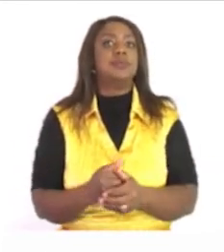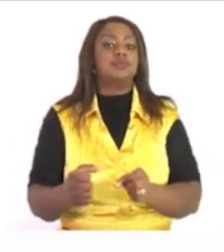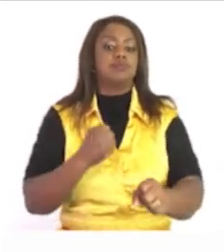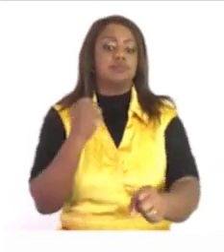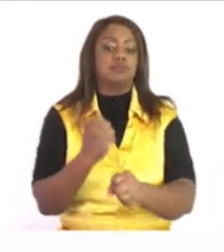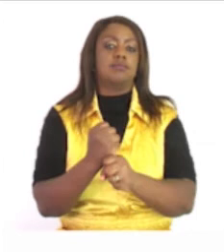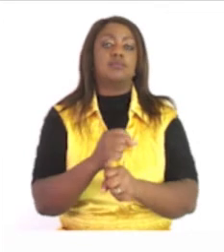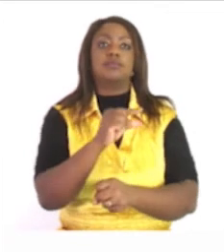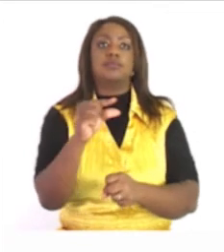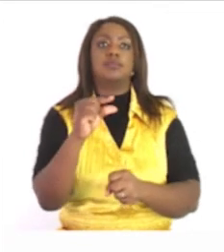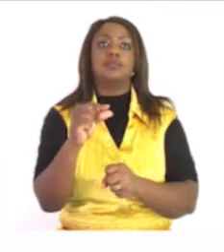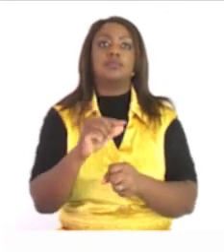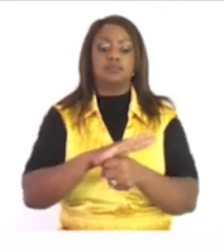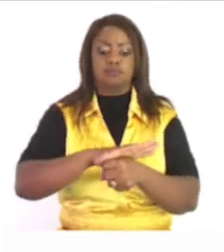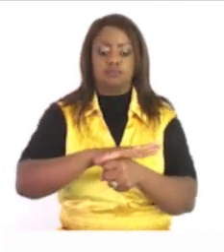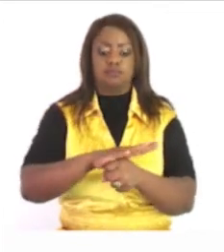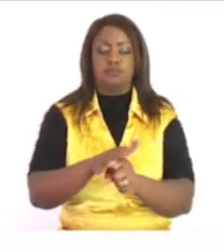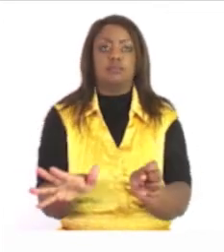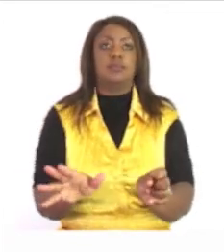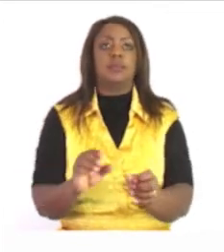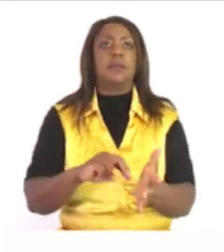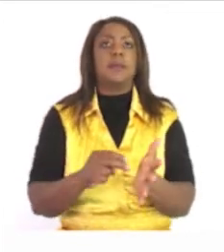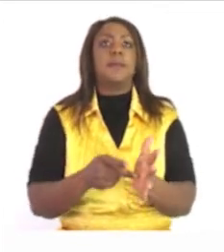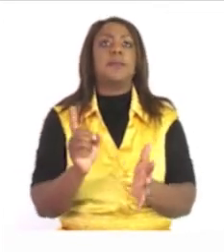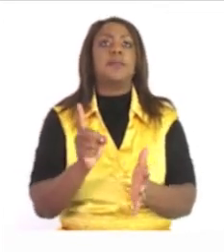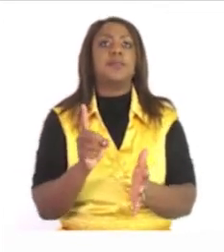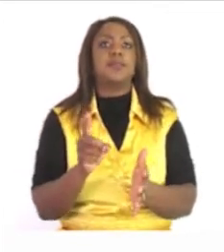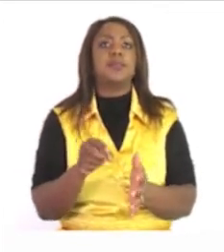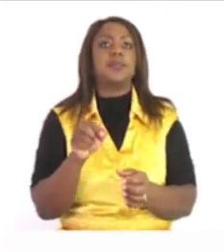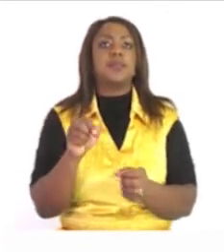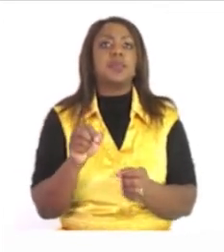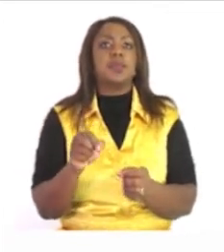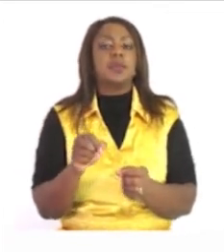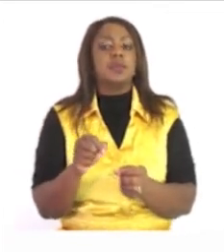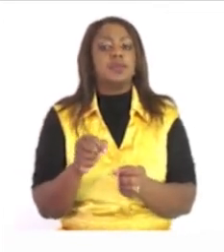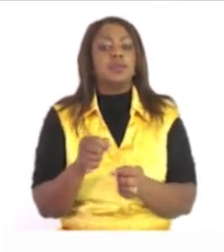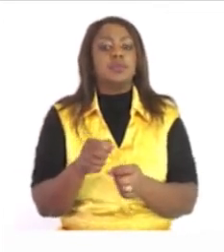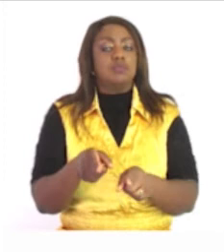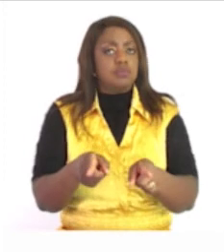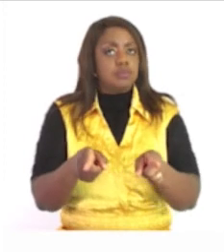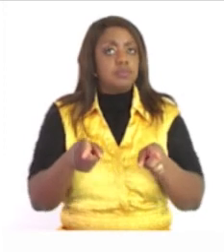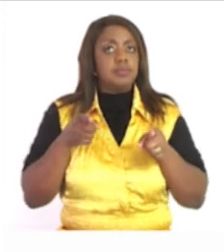lesson, COVID-19. COVID-19 is a mild to severe